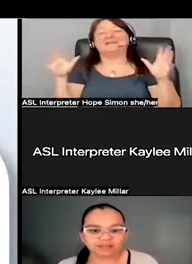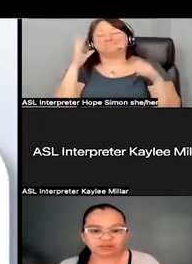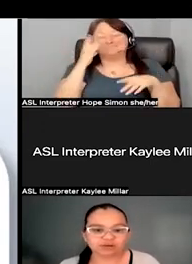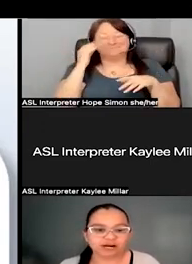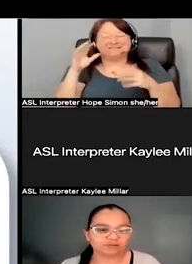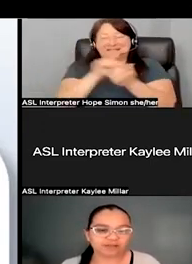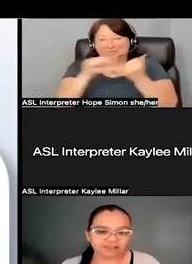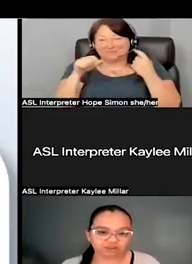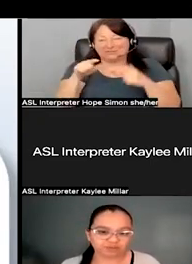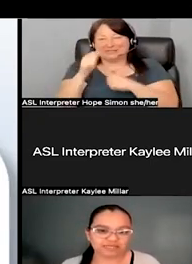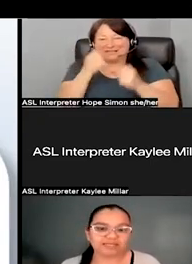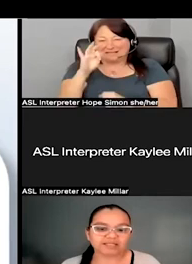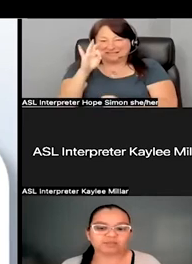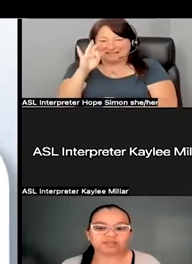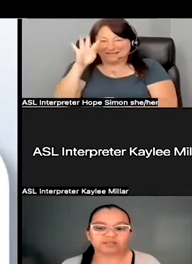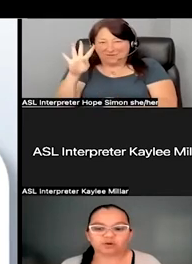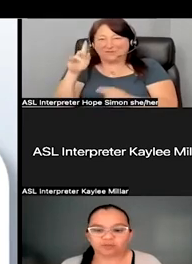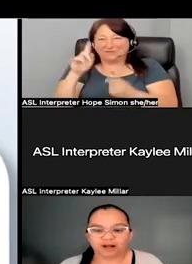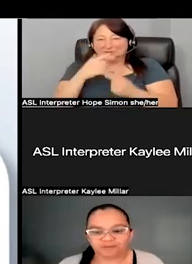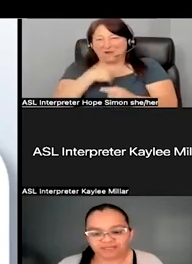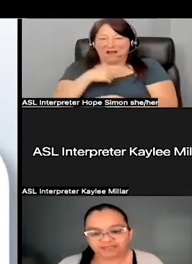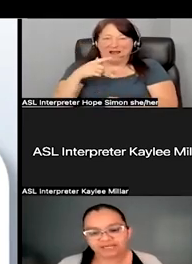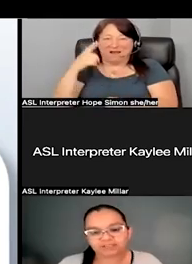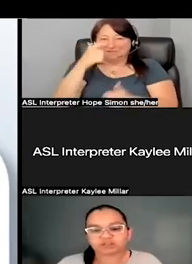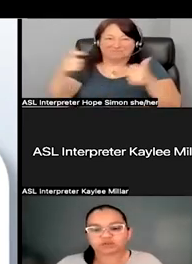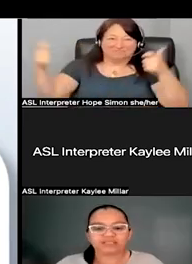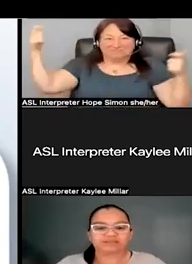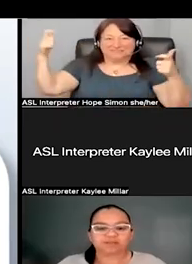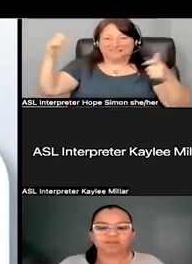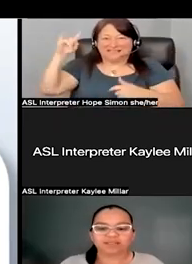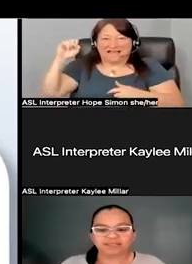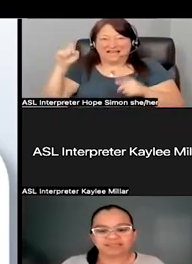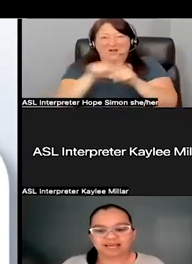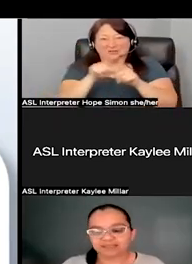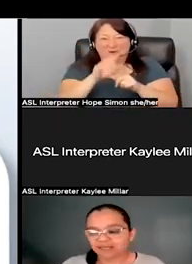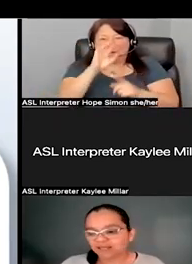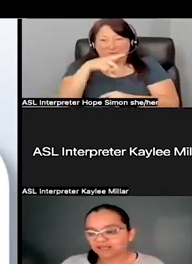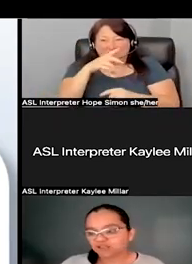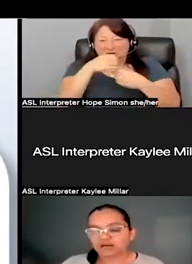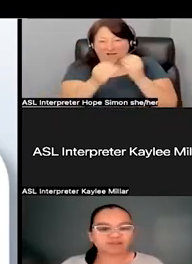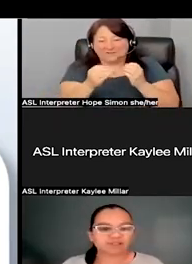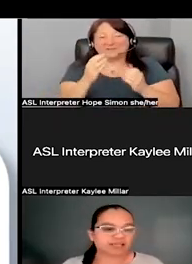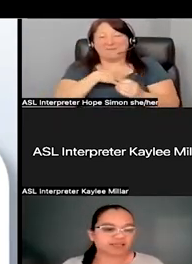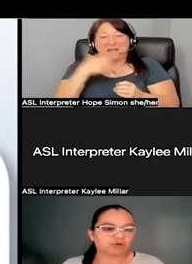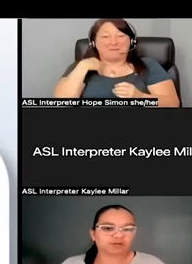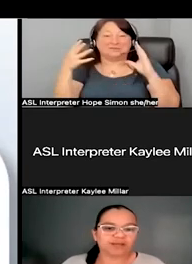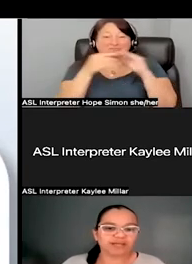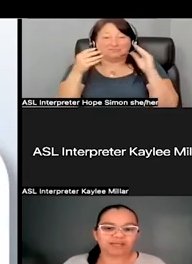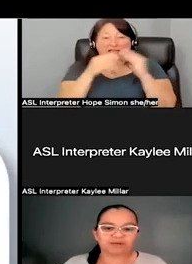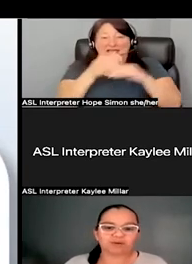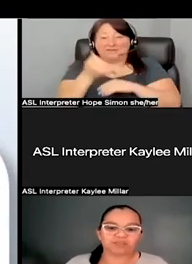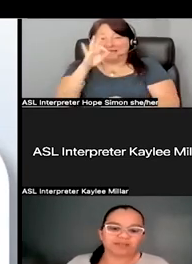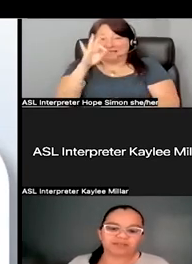earthquake to our flagship site, as well as our corporate office. I hear stories from our bosses that after the 94